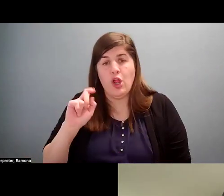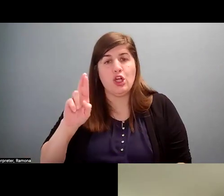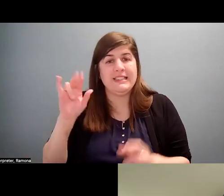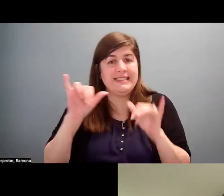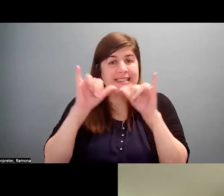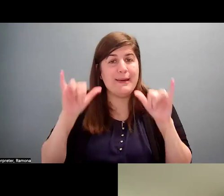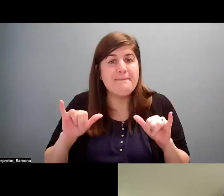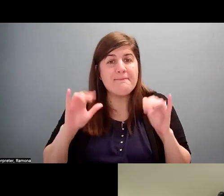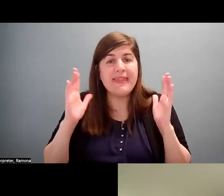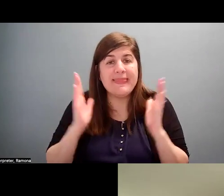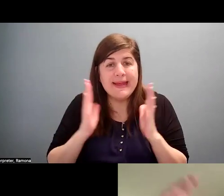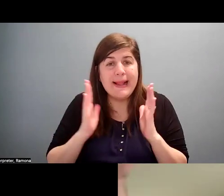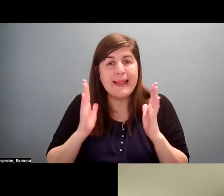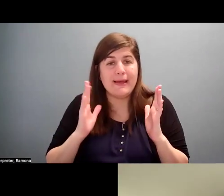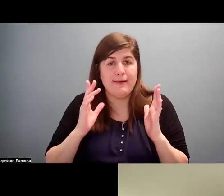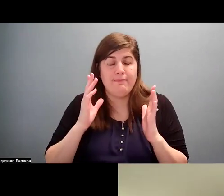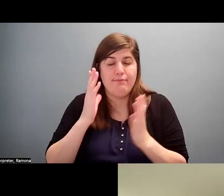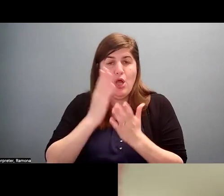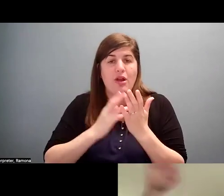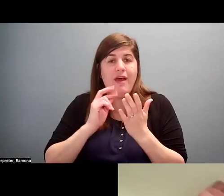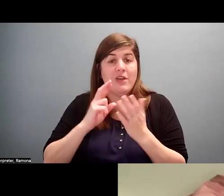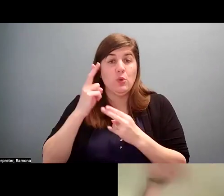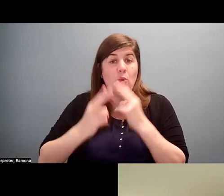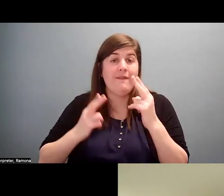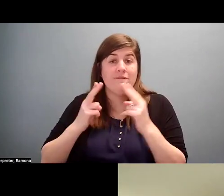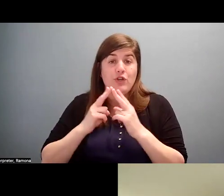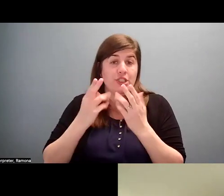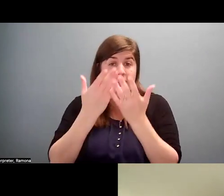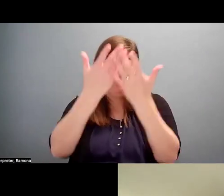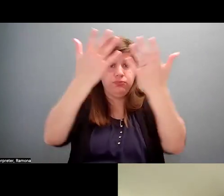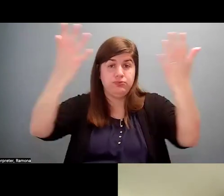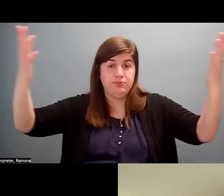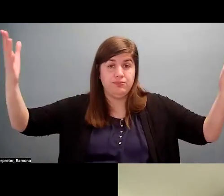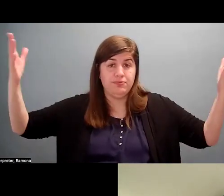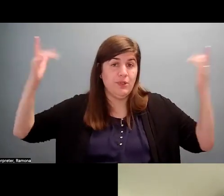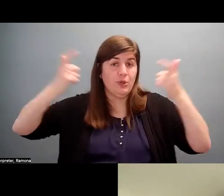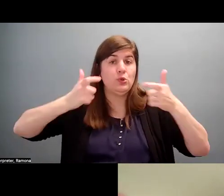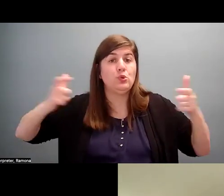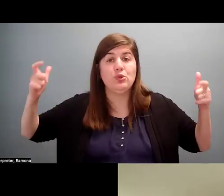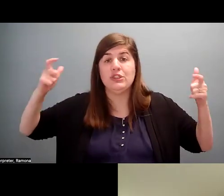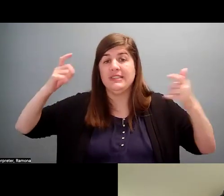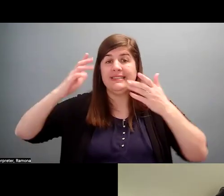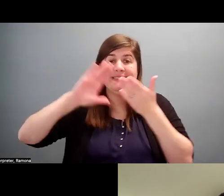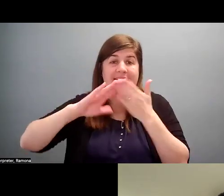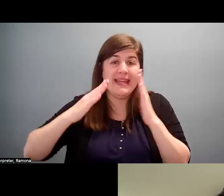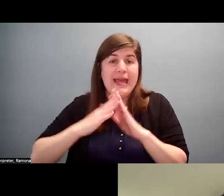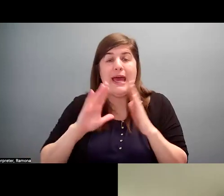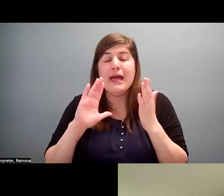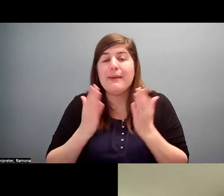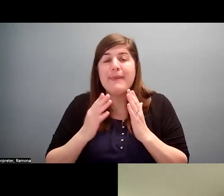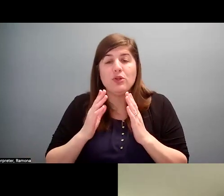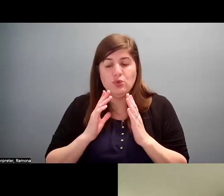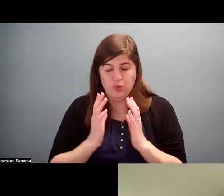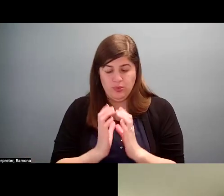little tiny like neighborhood of the universe, which is like a humongous, I don't know, city or country when you compare to like just a block of the